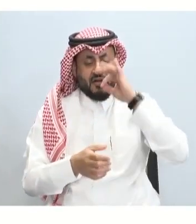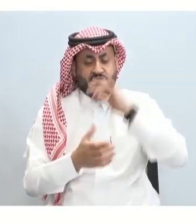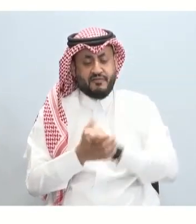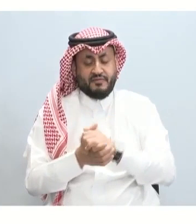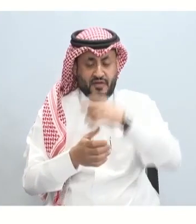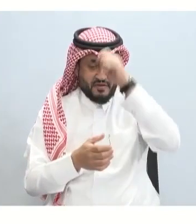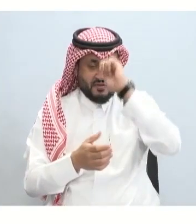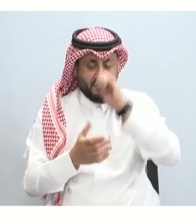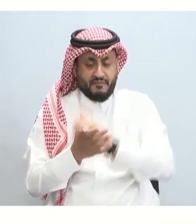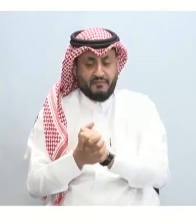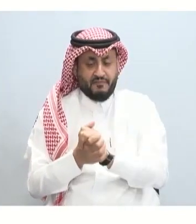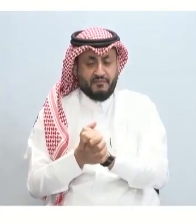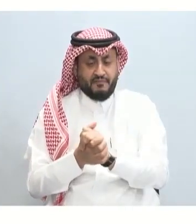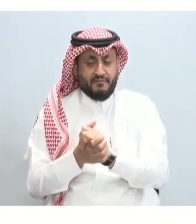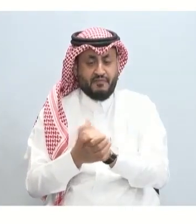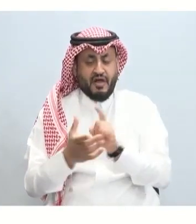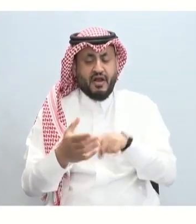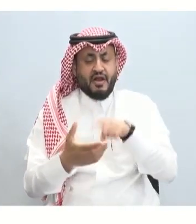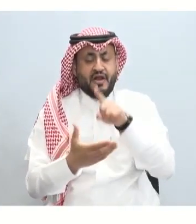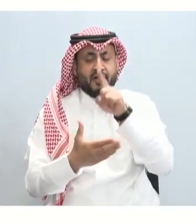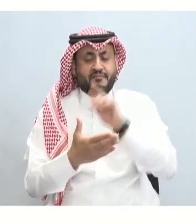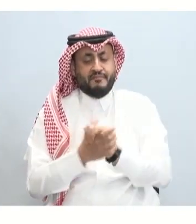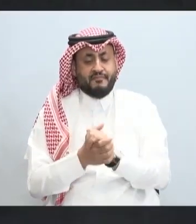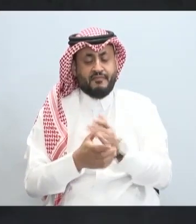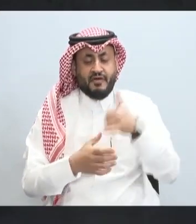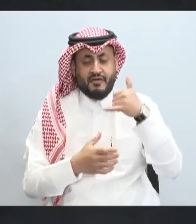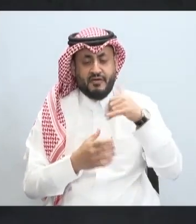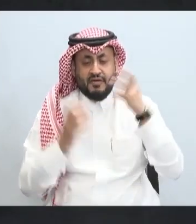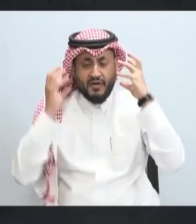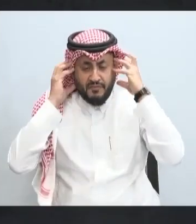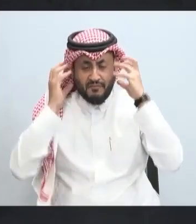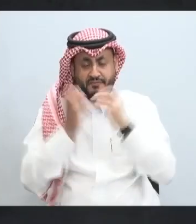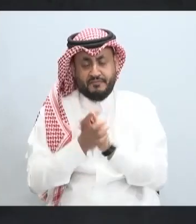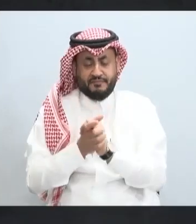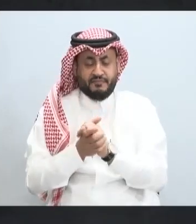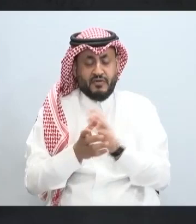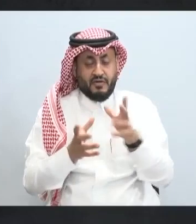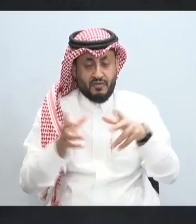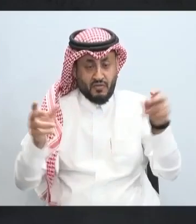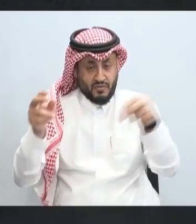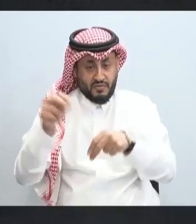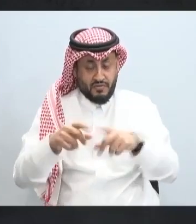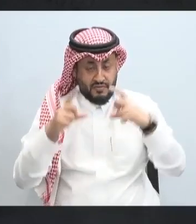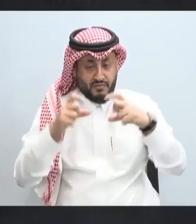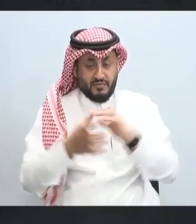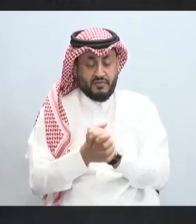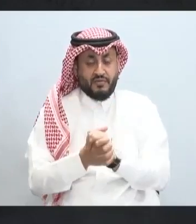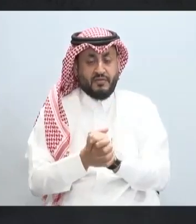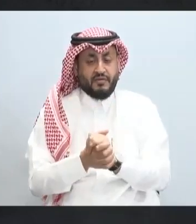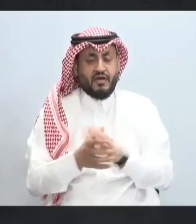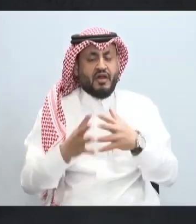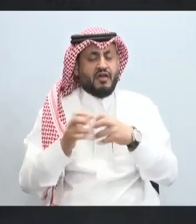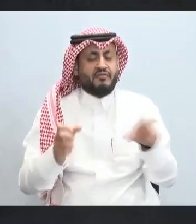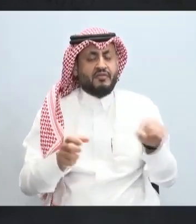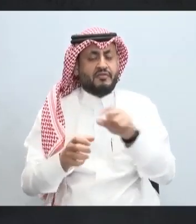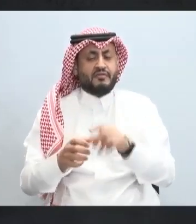also a map, and headphones as well. So usually this picture will represent the